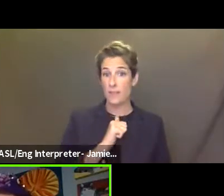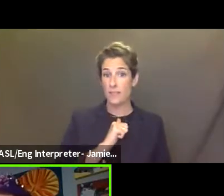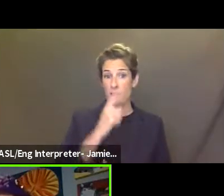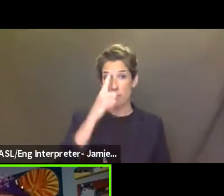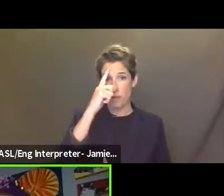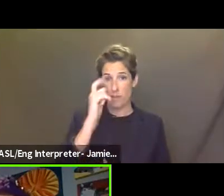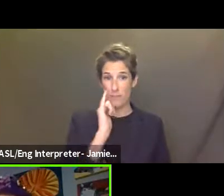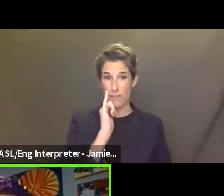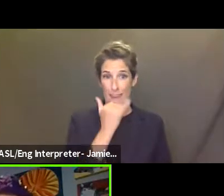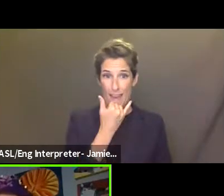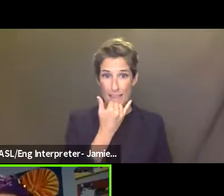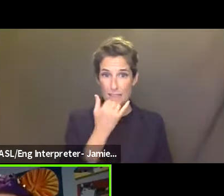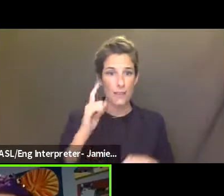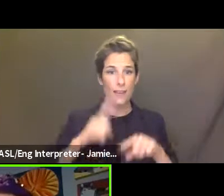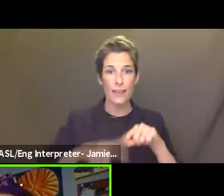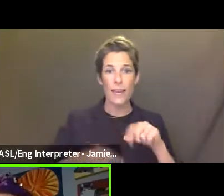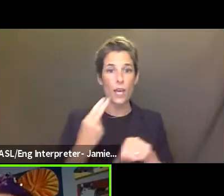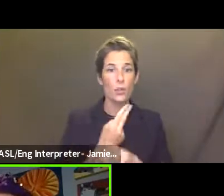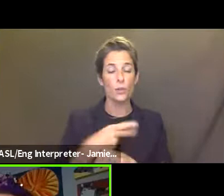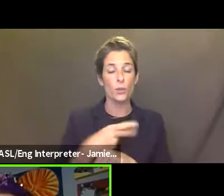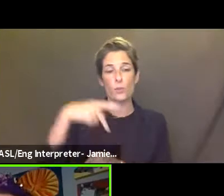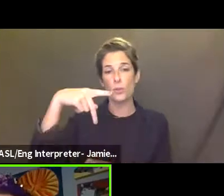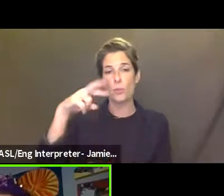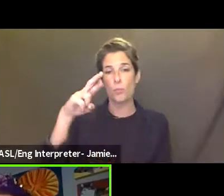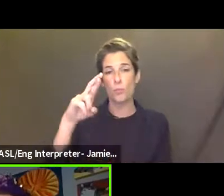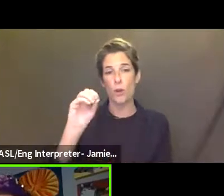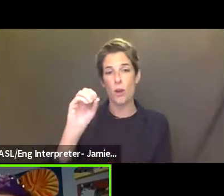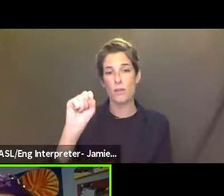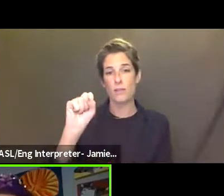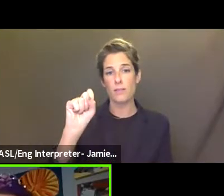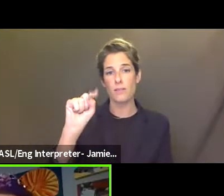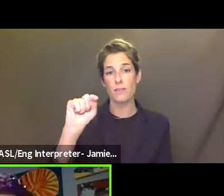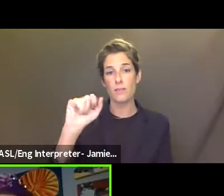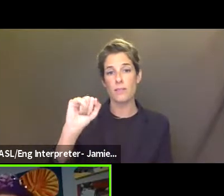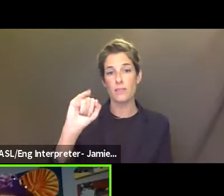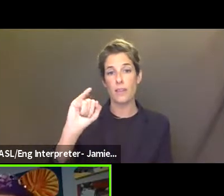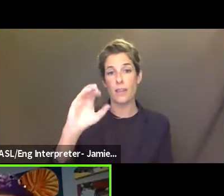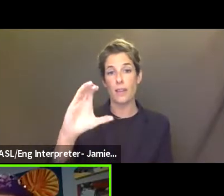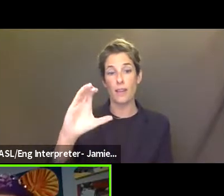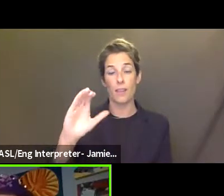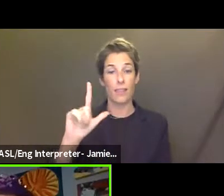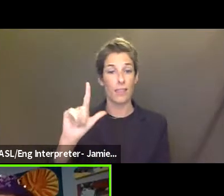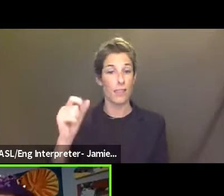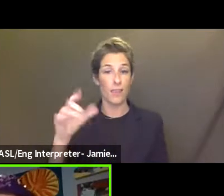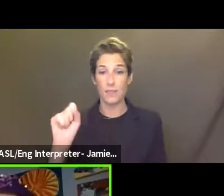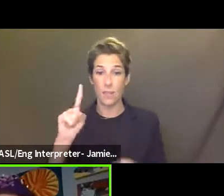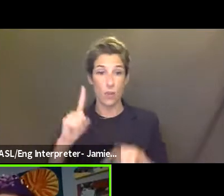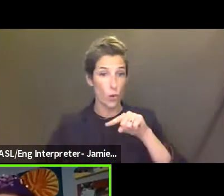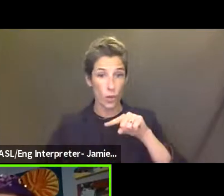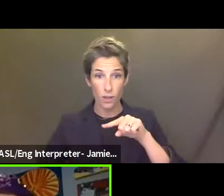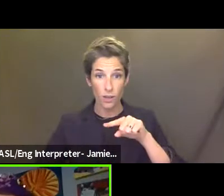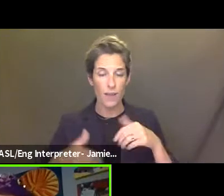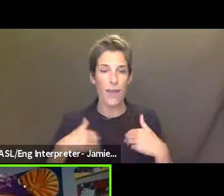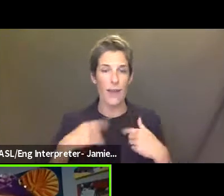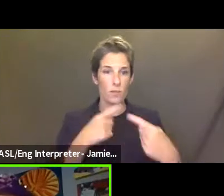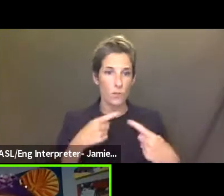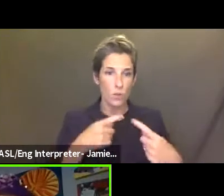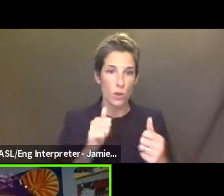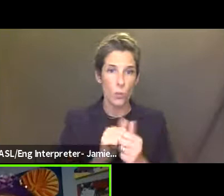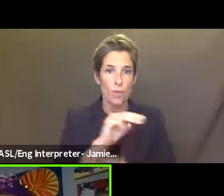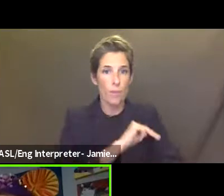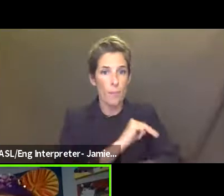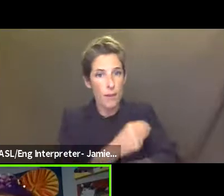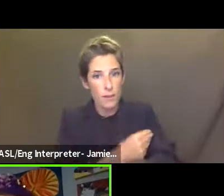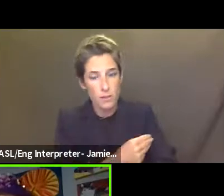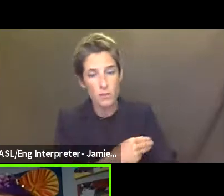anymore. But in another way, it means that because it just got too, I had too many problems with my knee and muscle